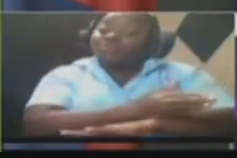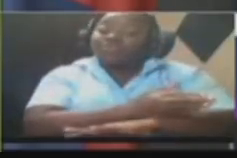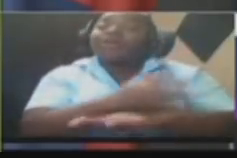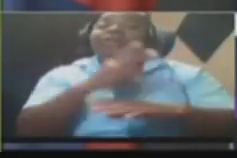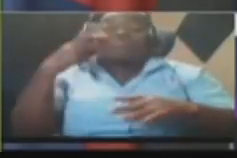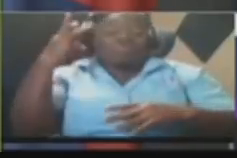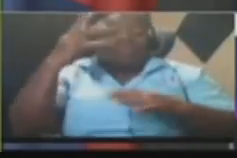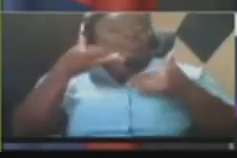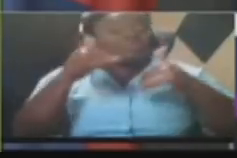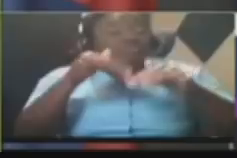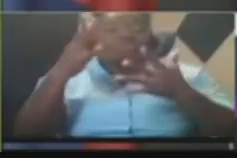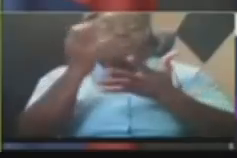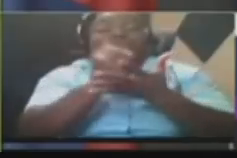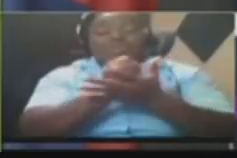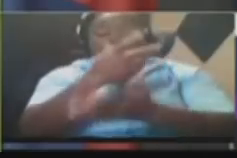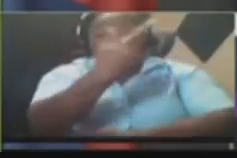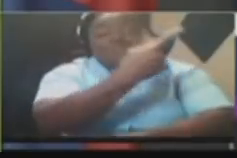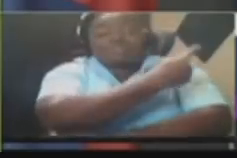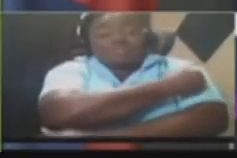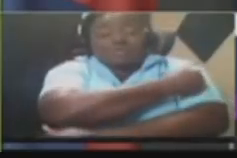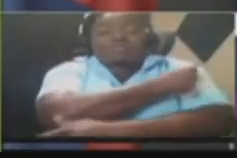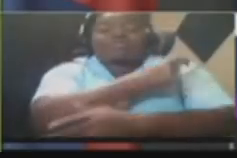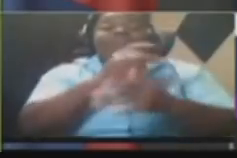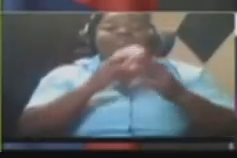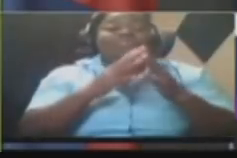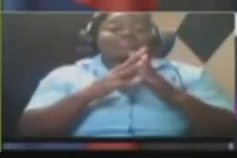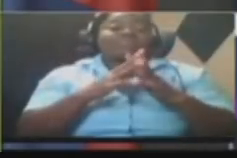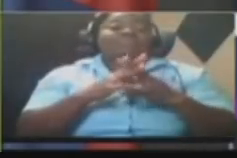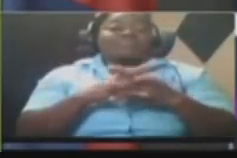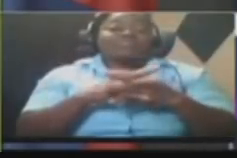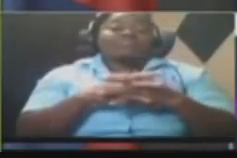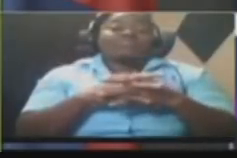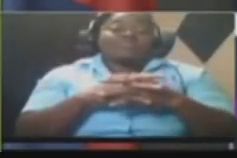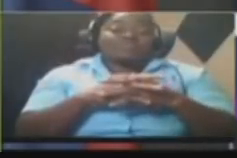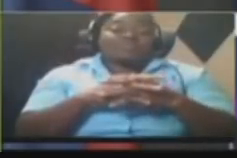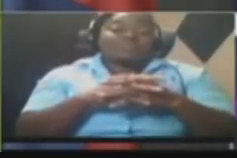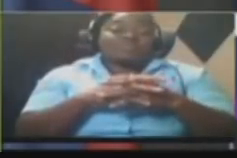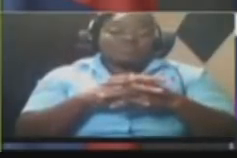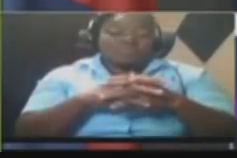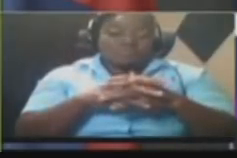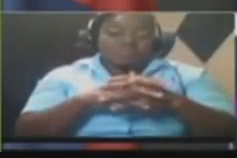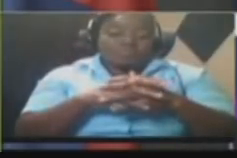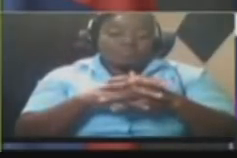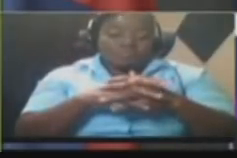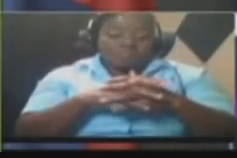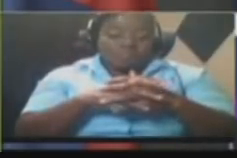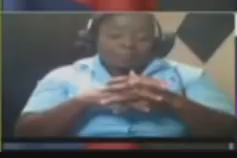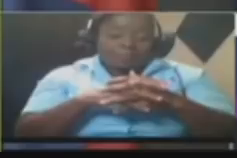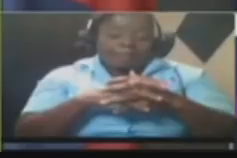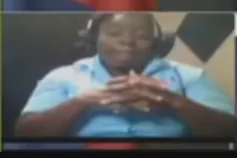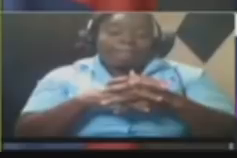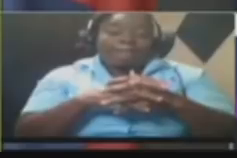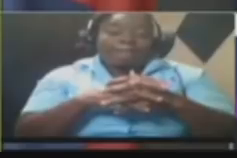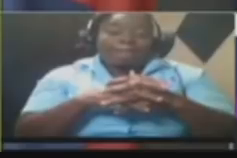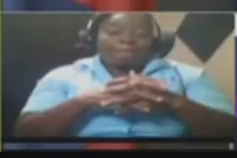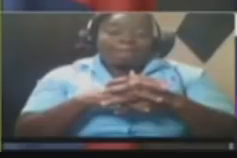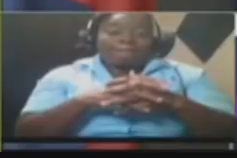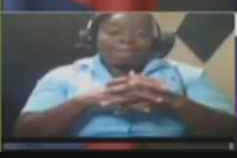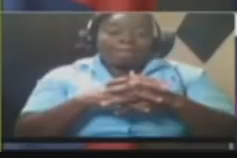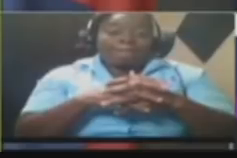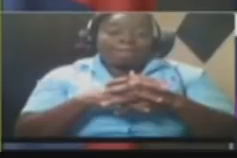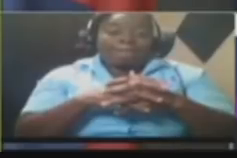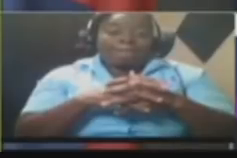to a position where South Africa can play its role in vaccine production, because we have a stake in that. The